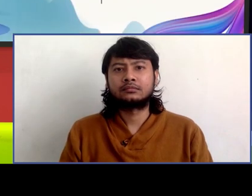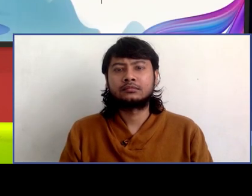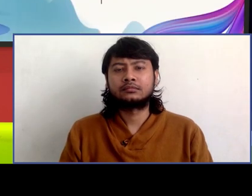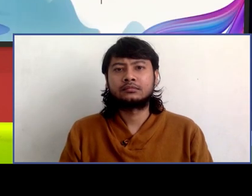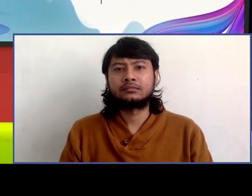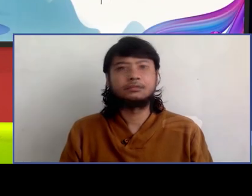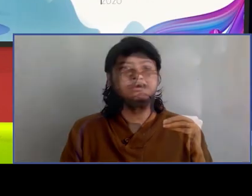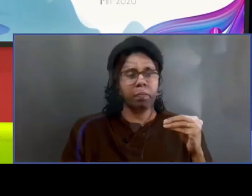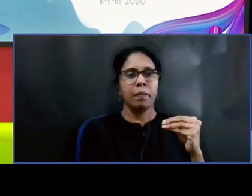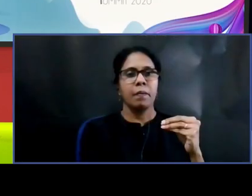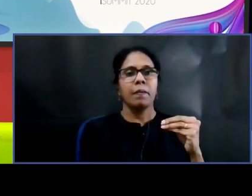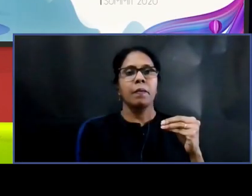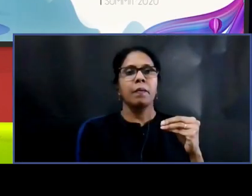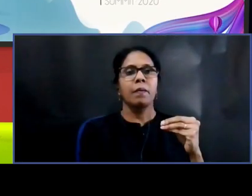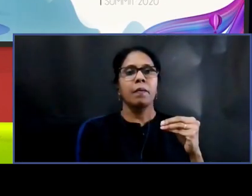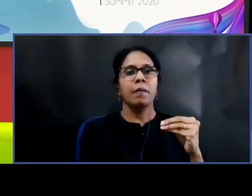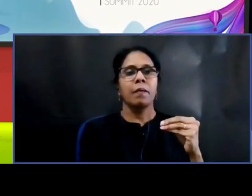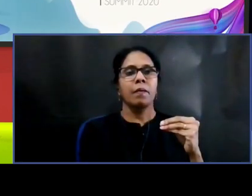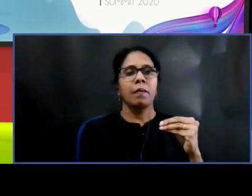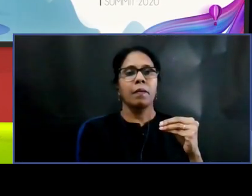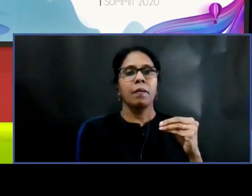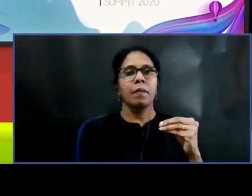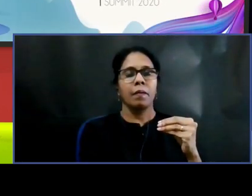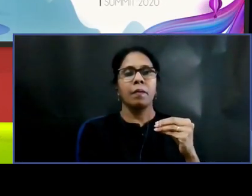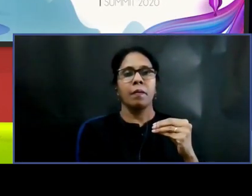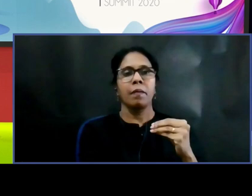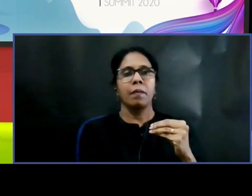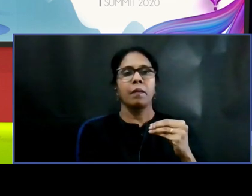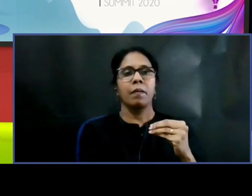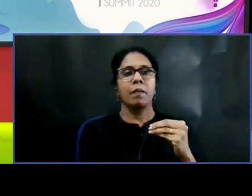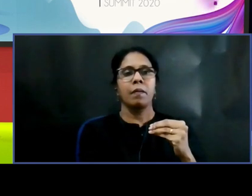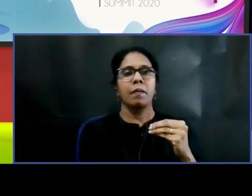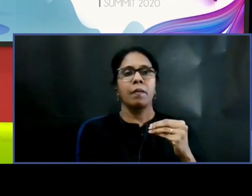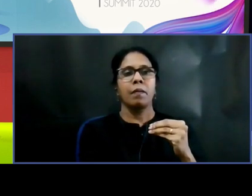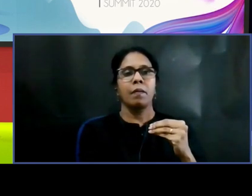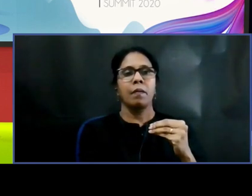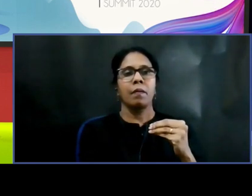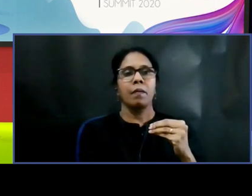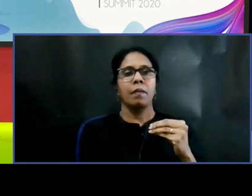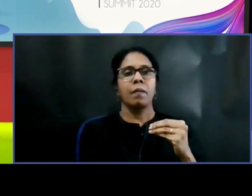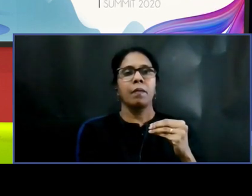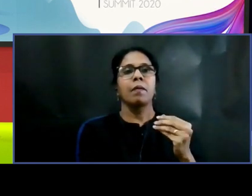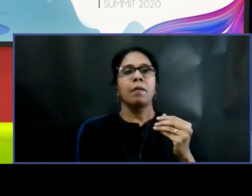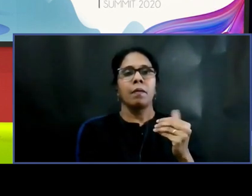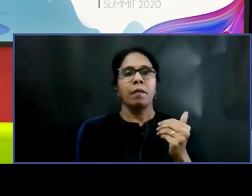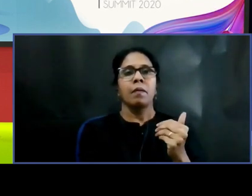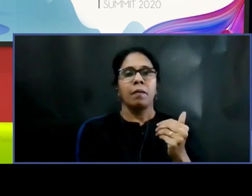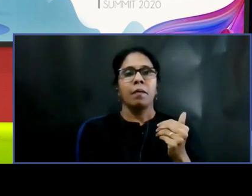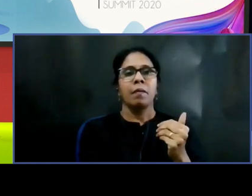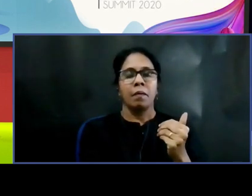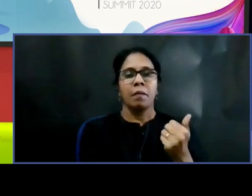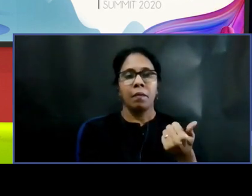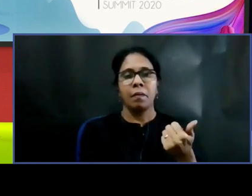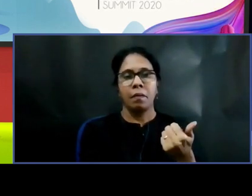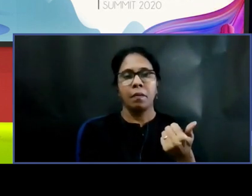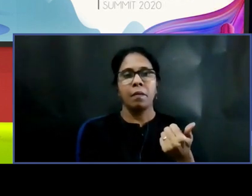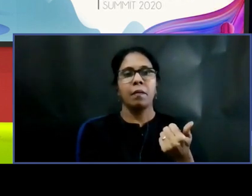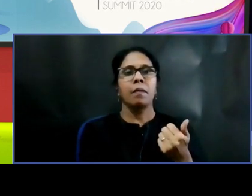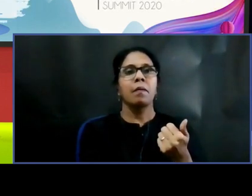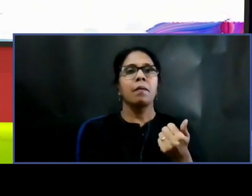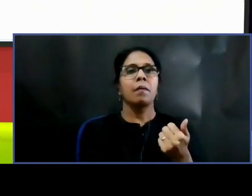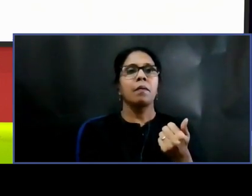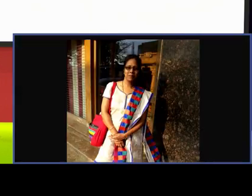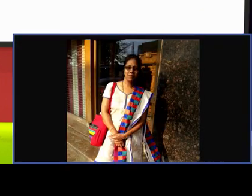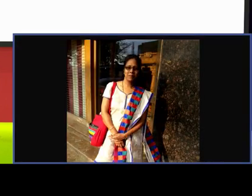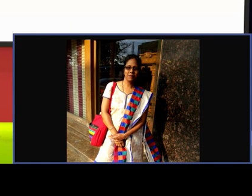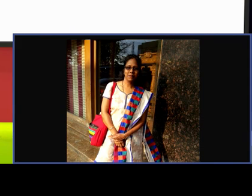family through chess. One of the oldest games of this world. And from violet, as we move